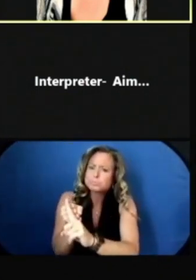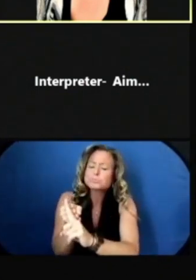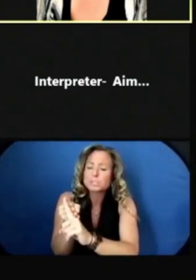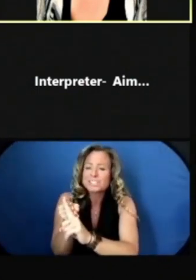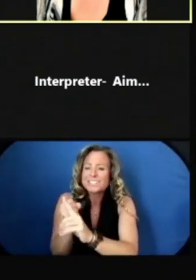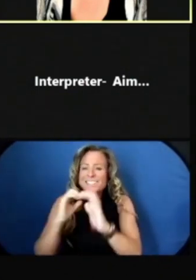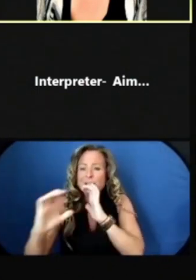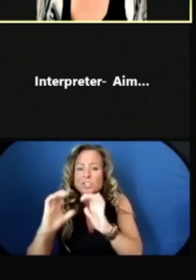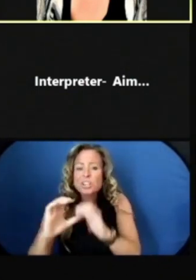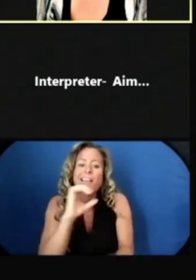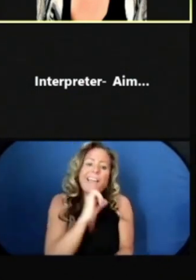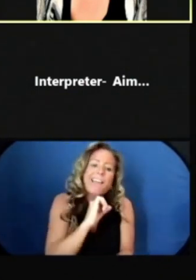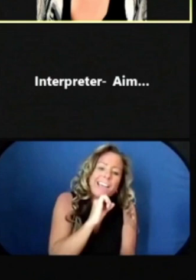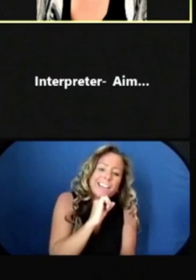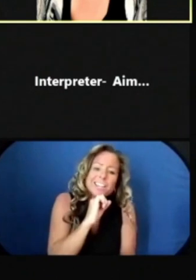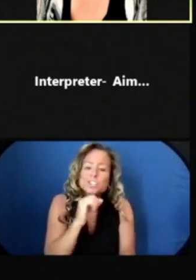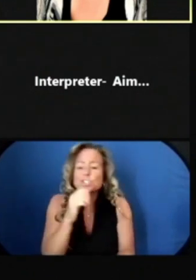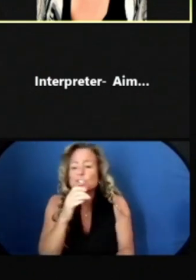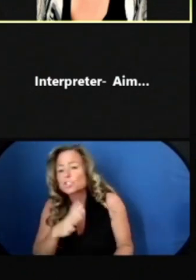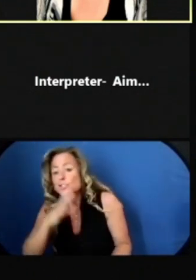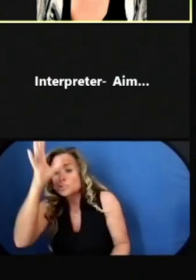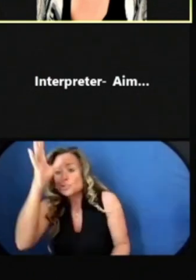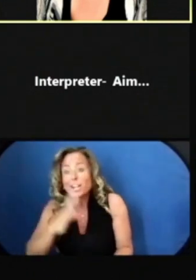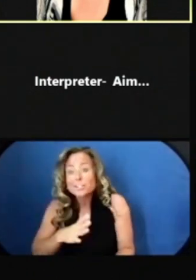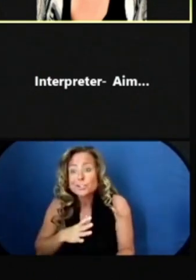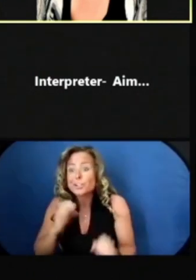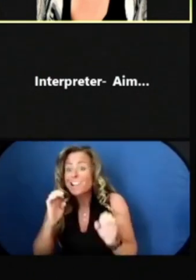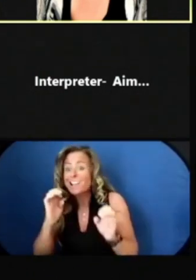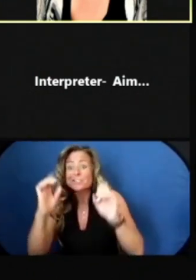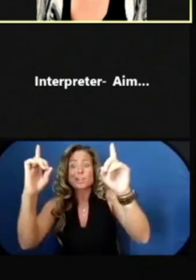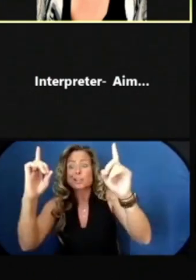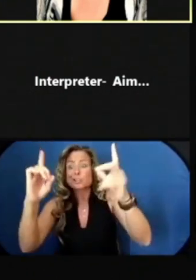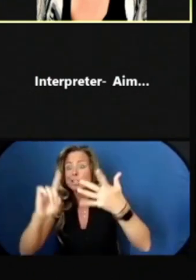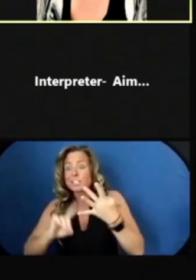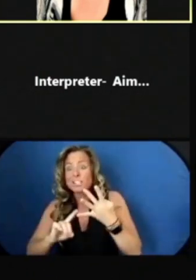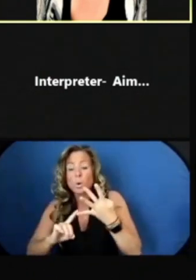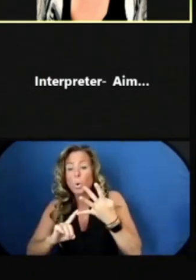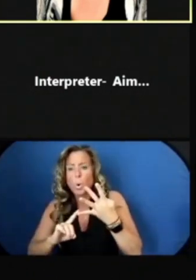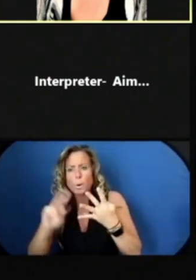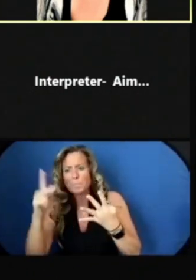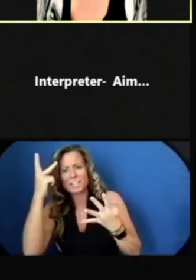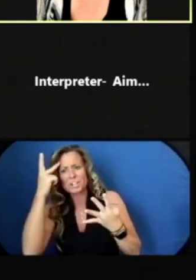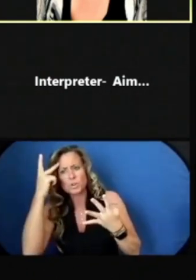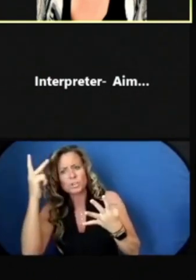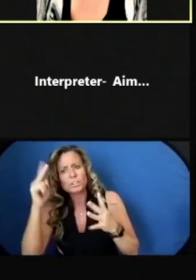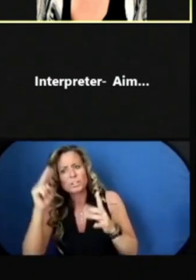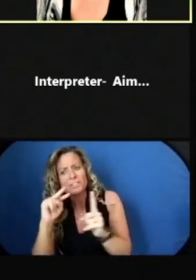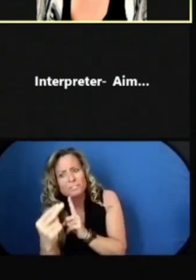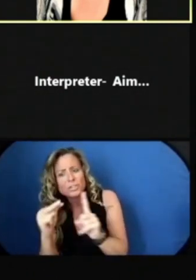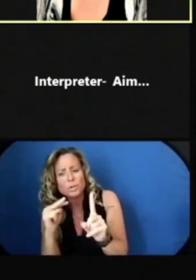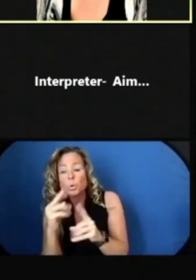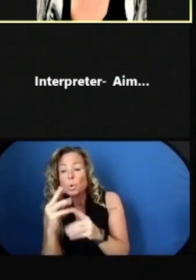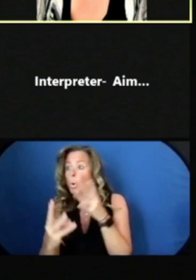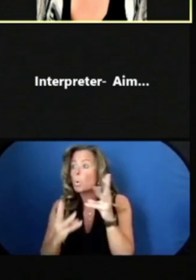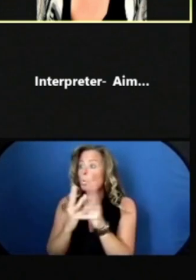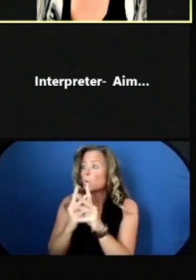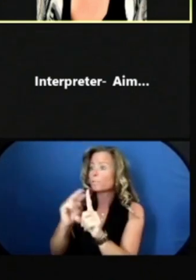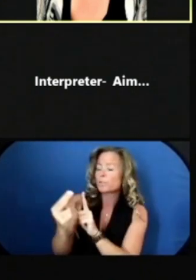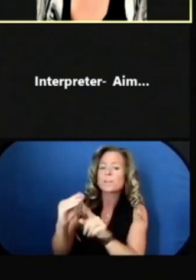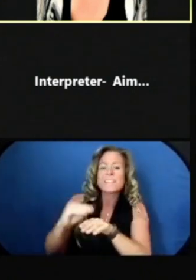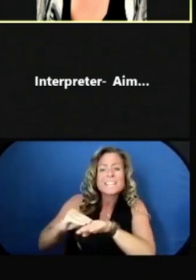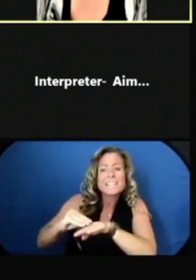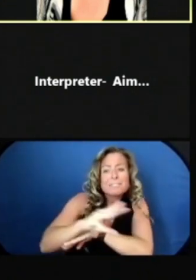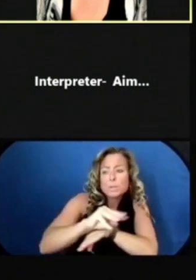age, gender, education, or even political meaning, a person's values and worldview influences how